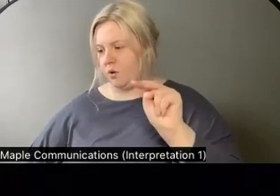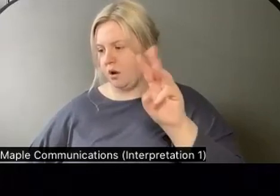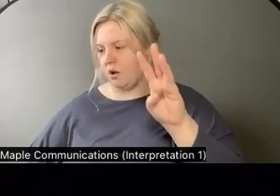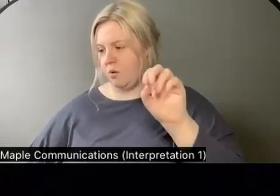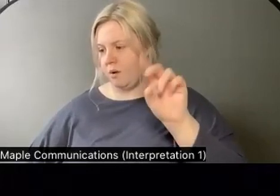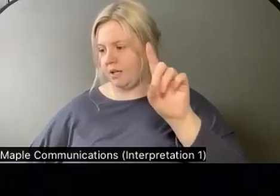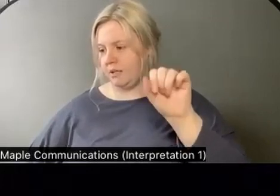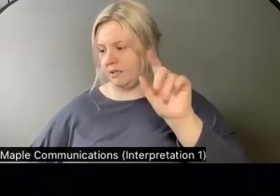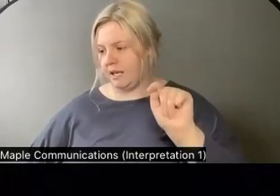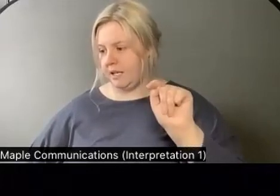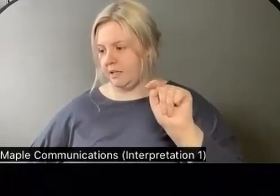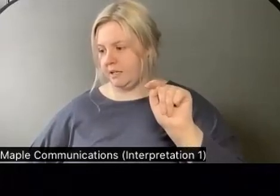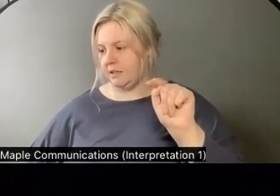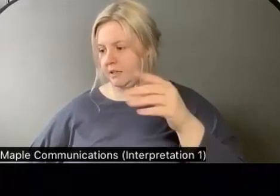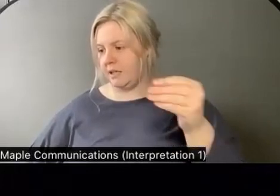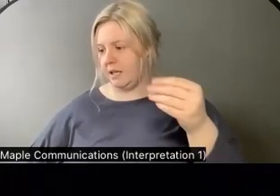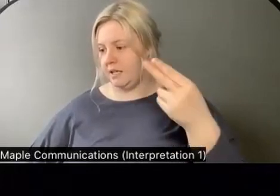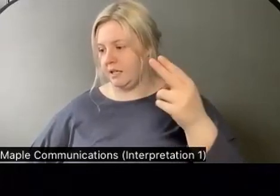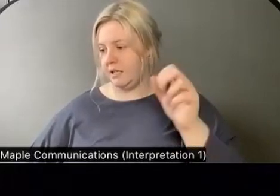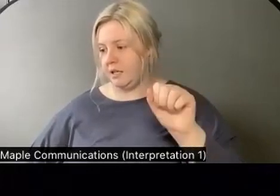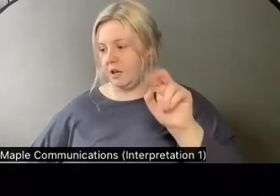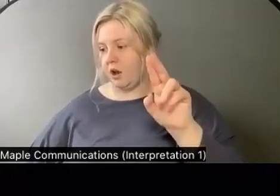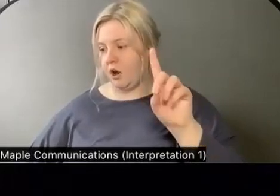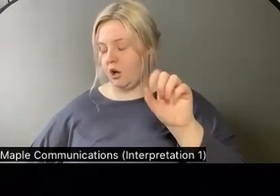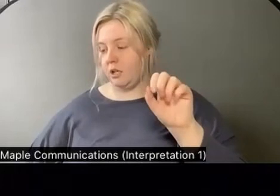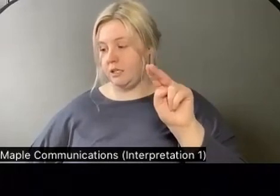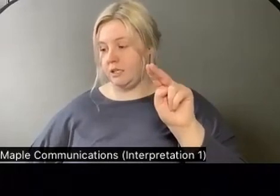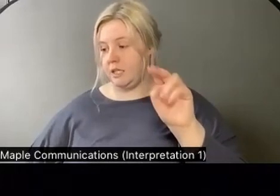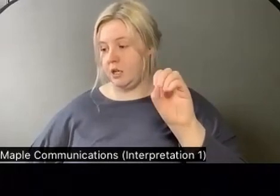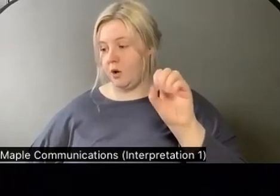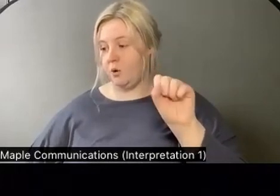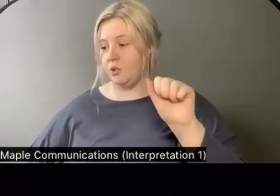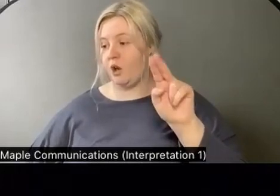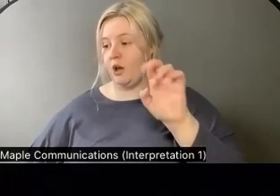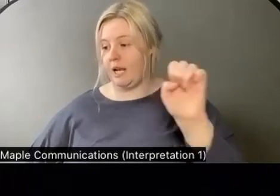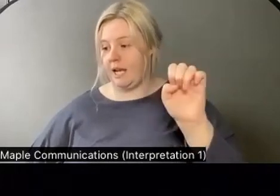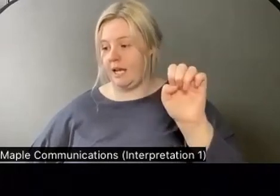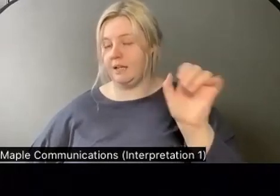miles west of Tyendinaga Mohawk territory.